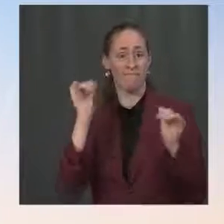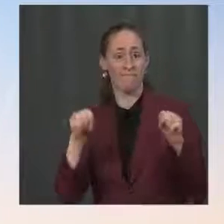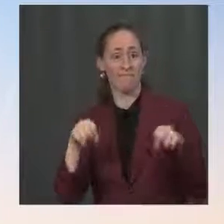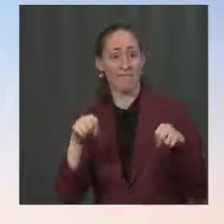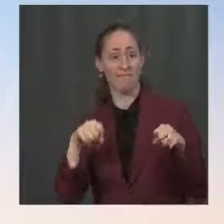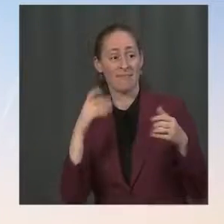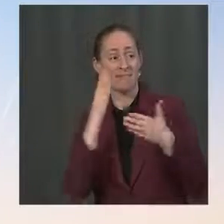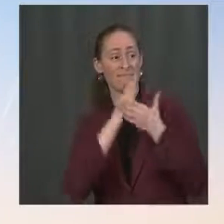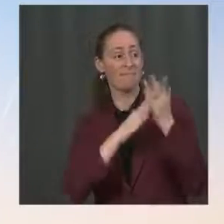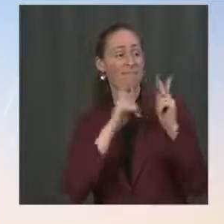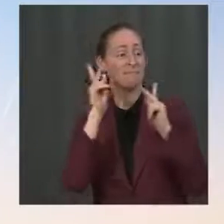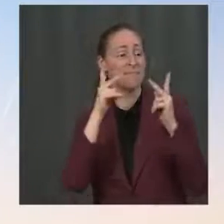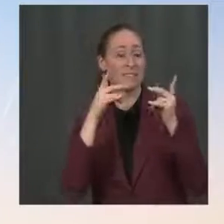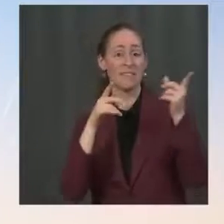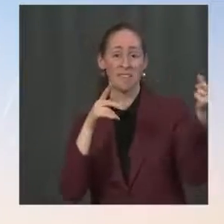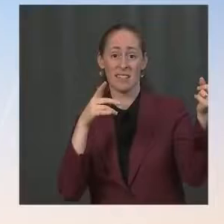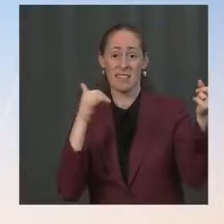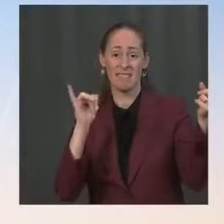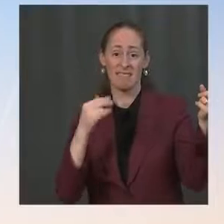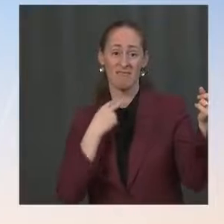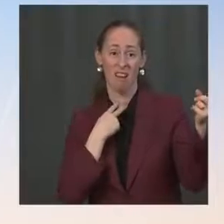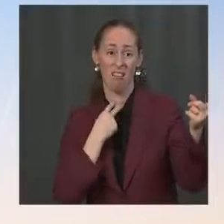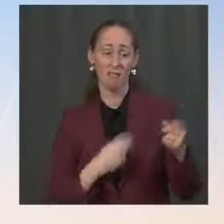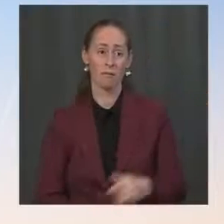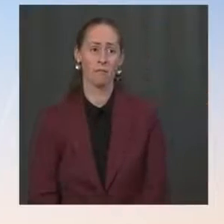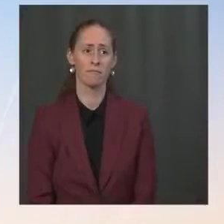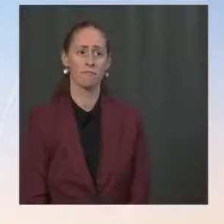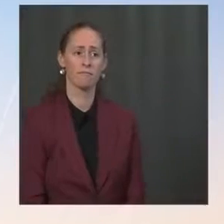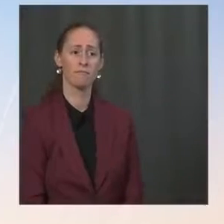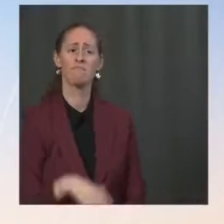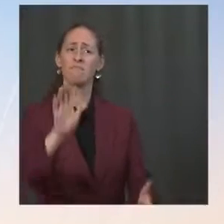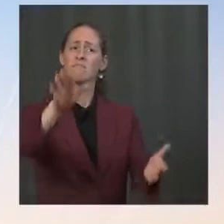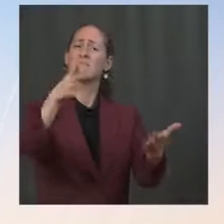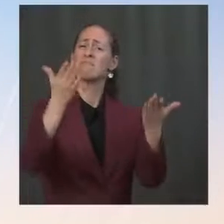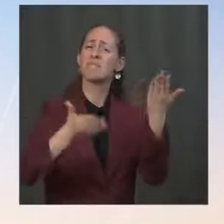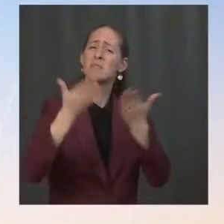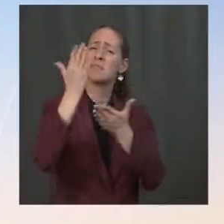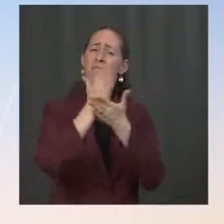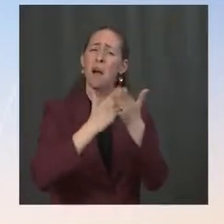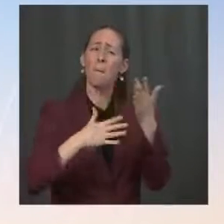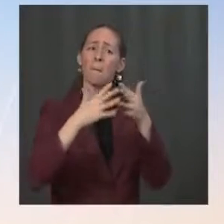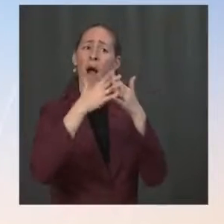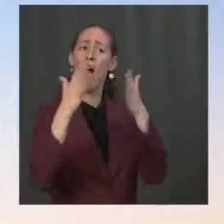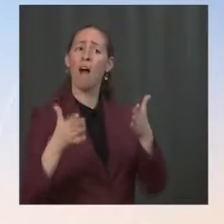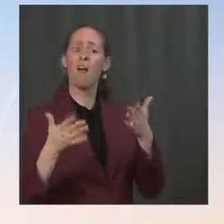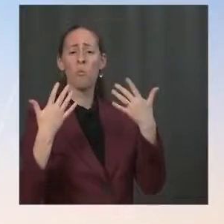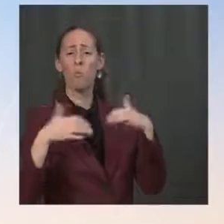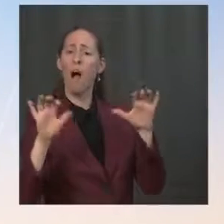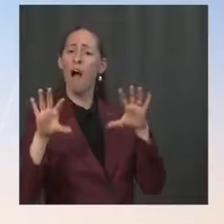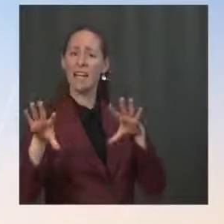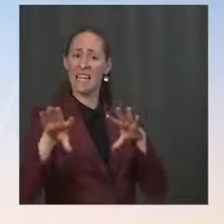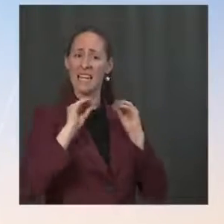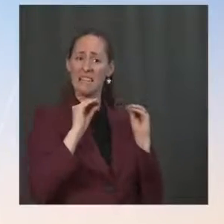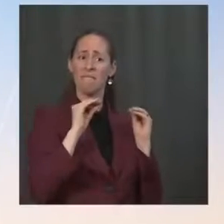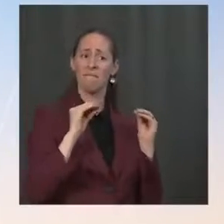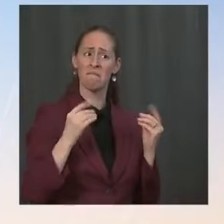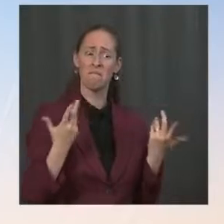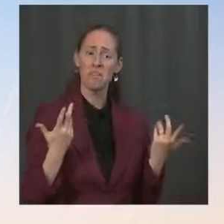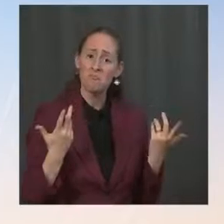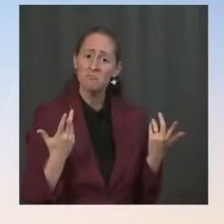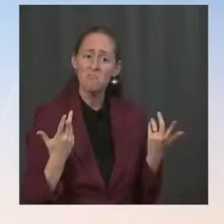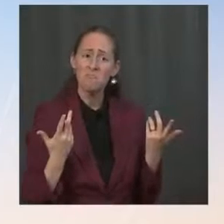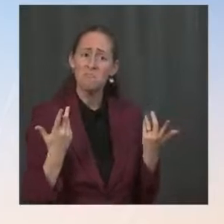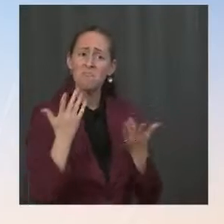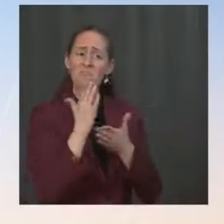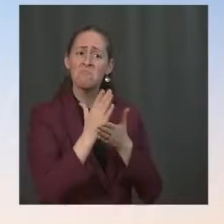we leave? There are some Americans who may not have decided to leave by the 31st. That is possible. Many of these Americans who